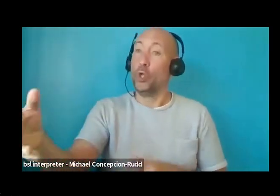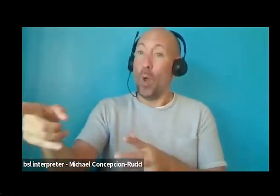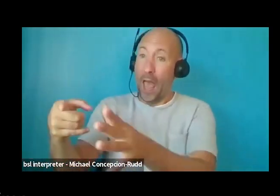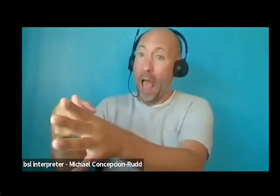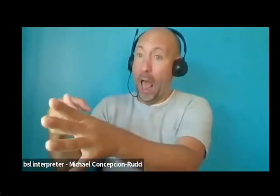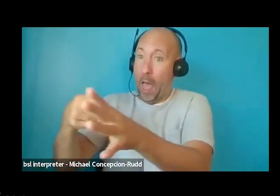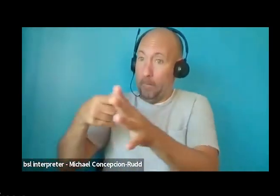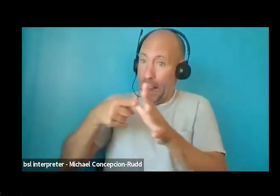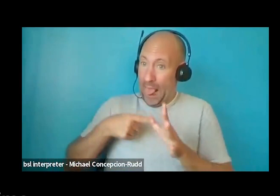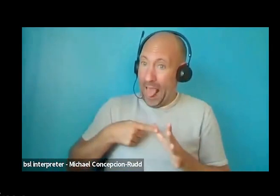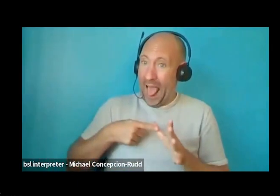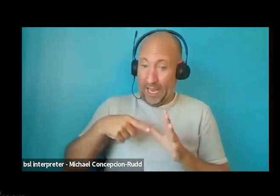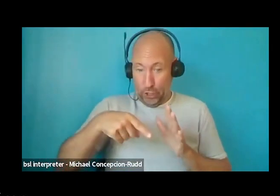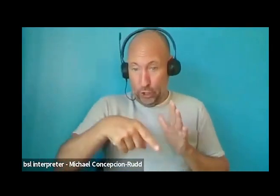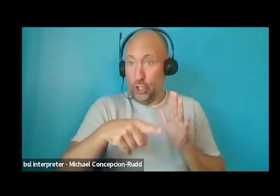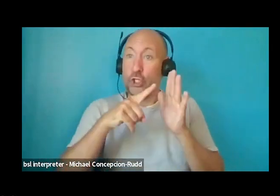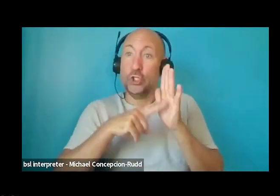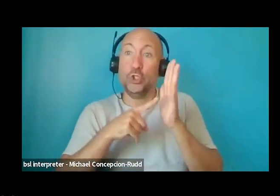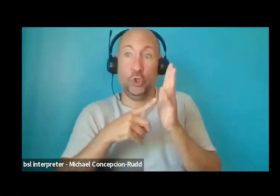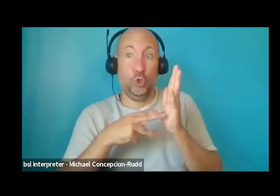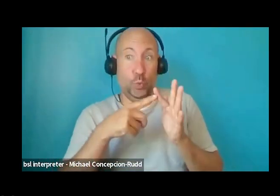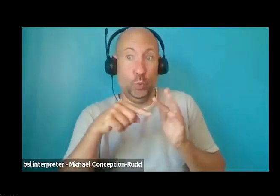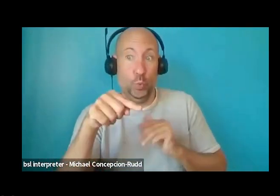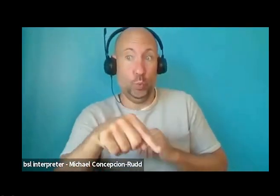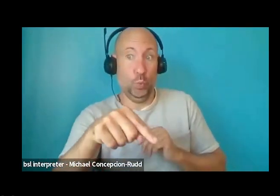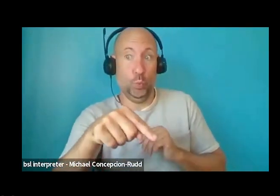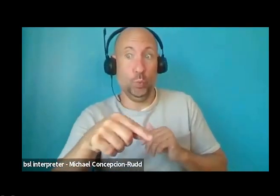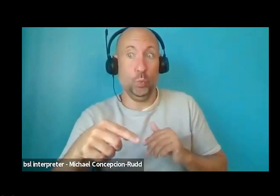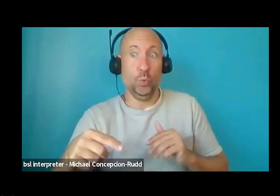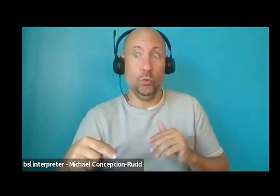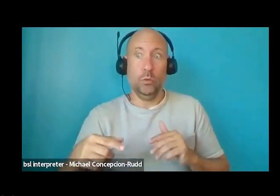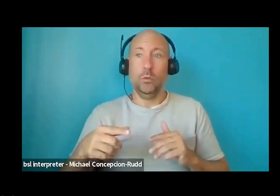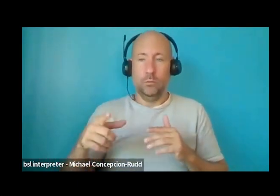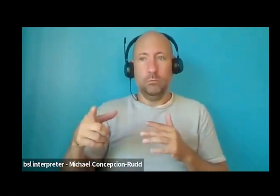make an application in June, we'd like you